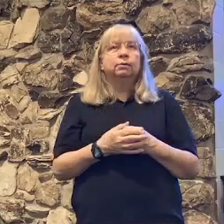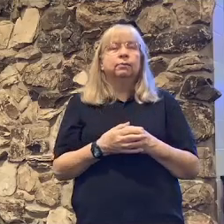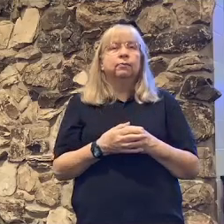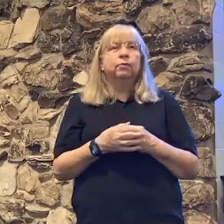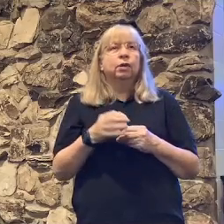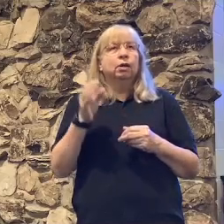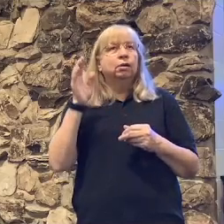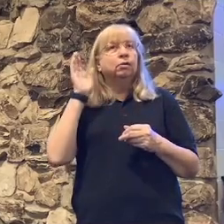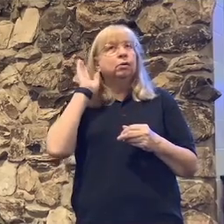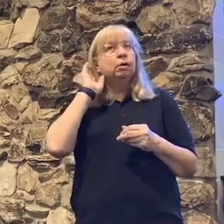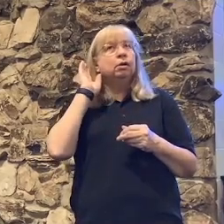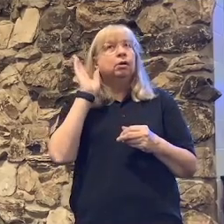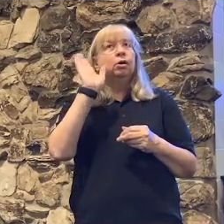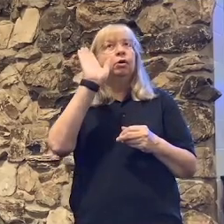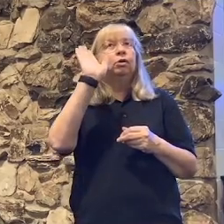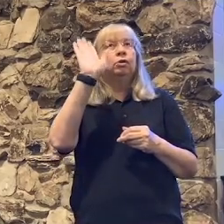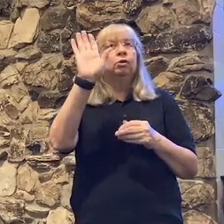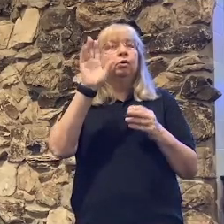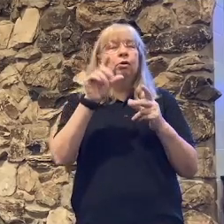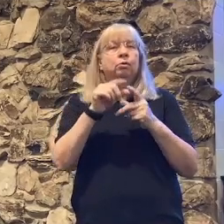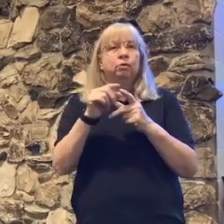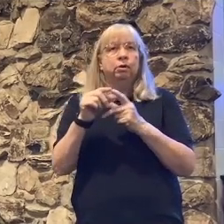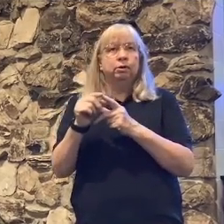to hear your words,